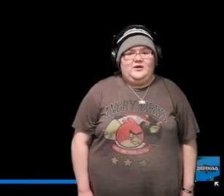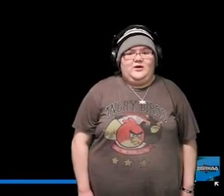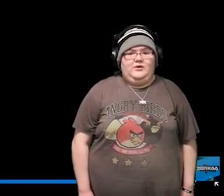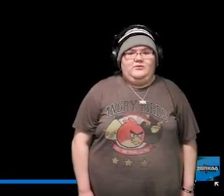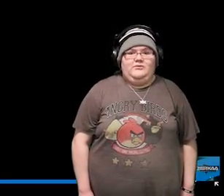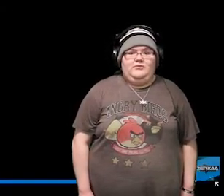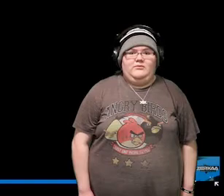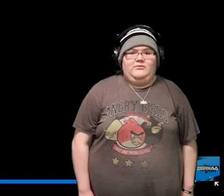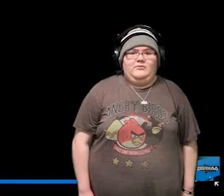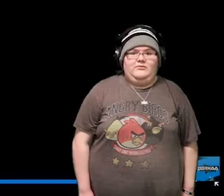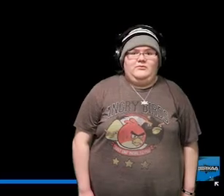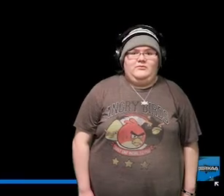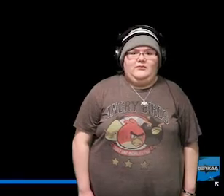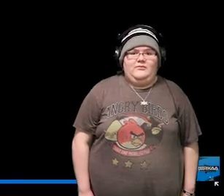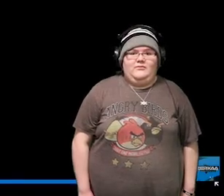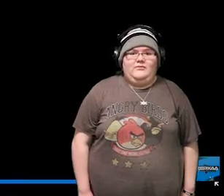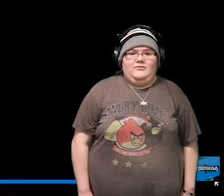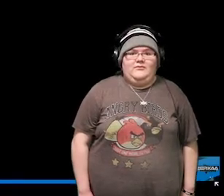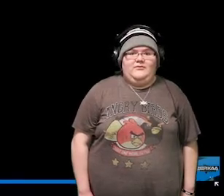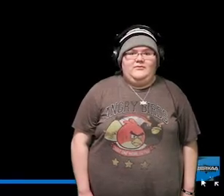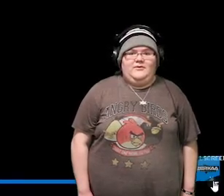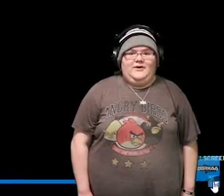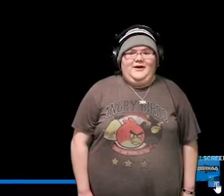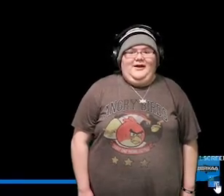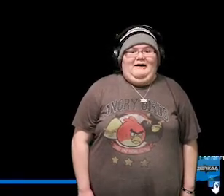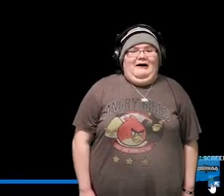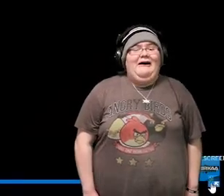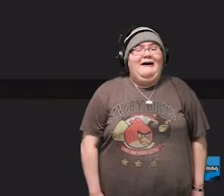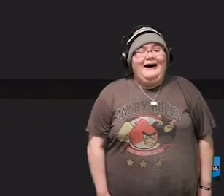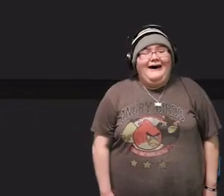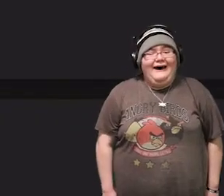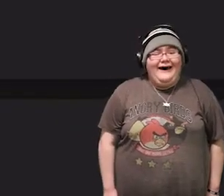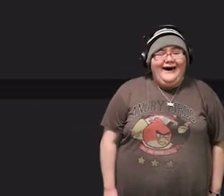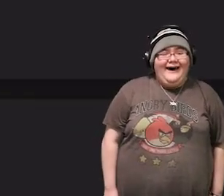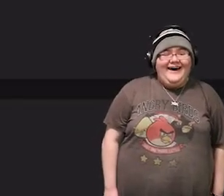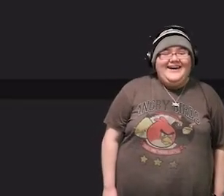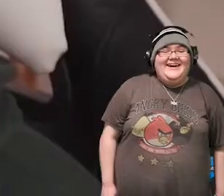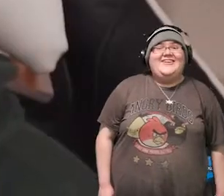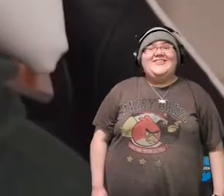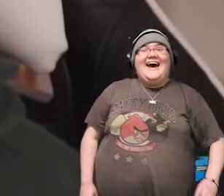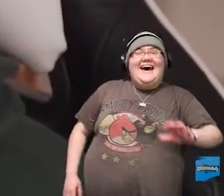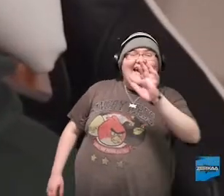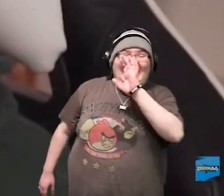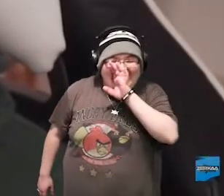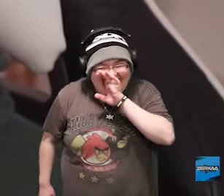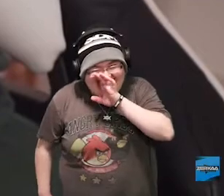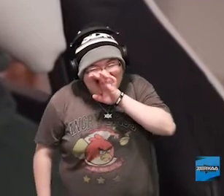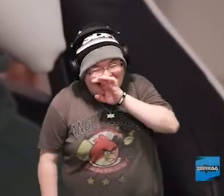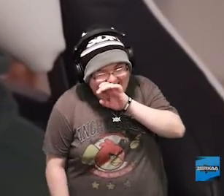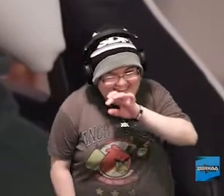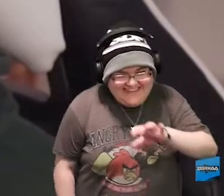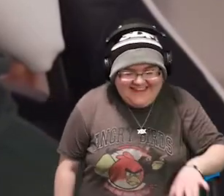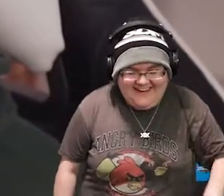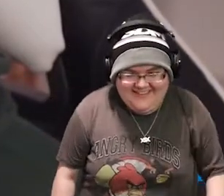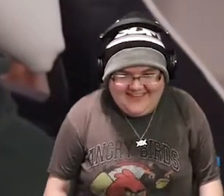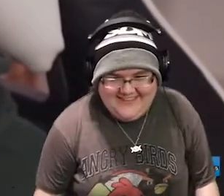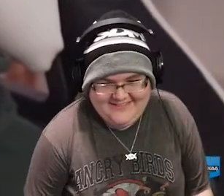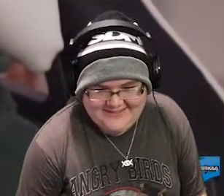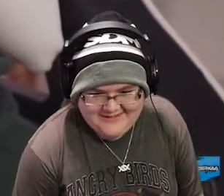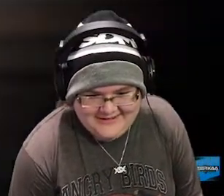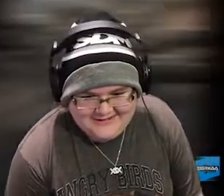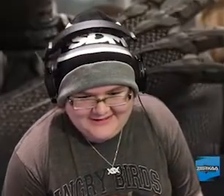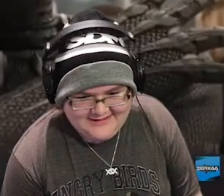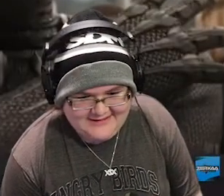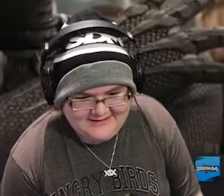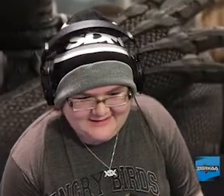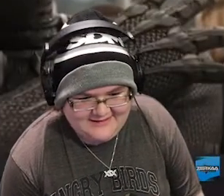look like me anymore. Oh. Oh my god, wait. Why does that look familiar? Wait, he looks like someone. Actual Drake. It doesn't look like Drake, it looks like someone else. Yo, that